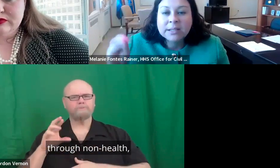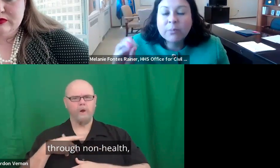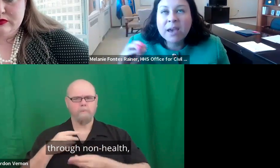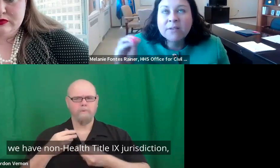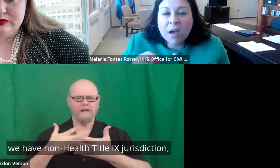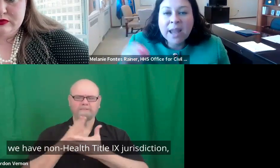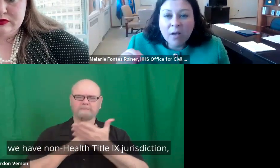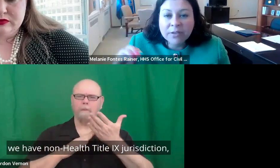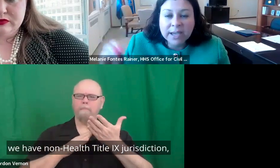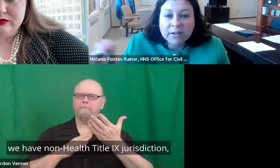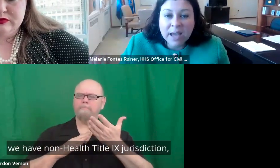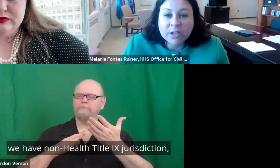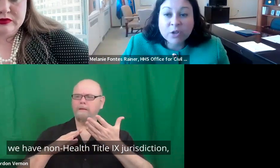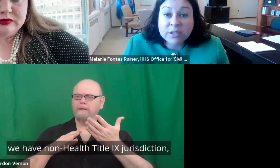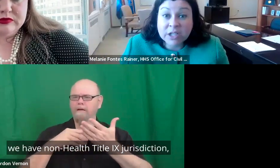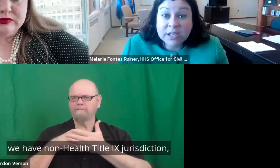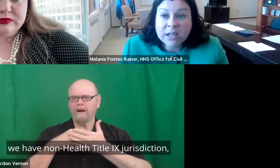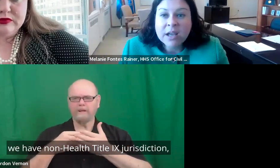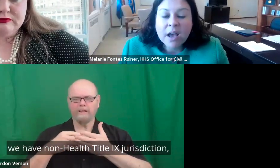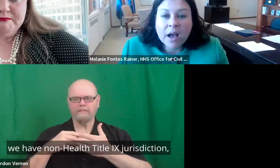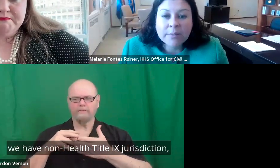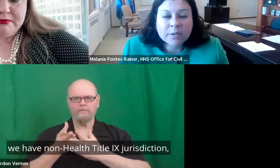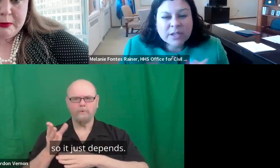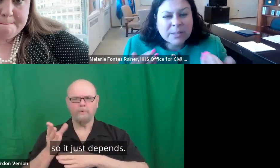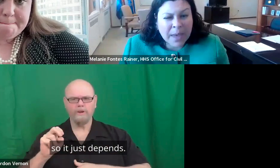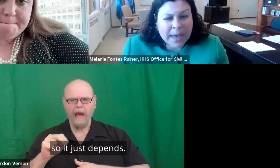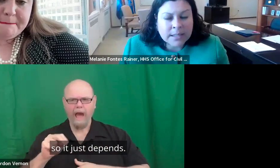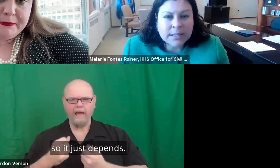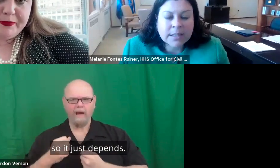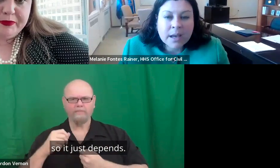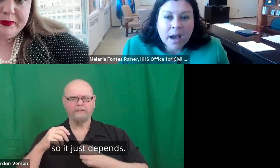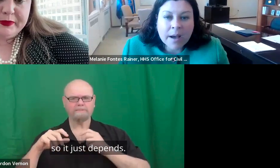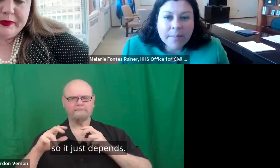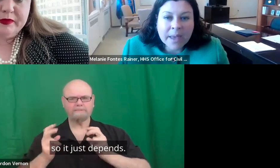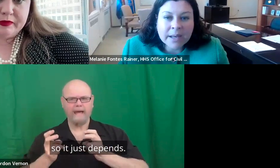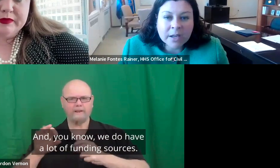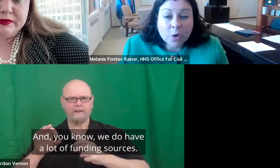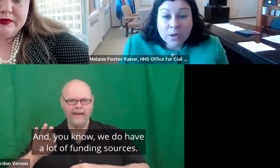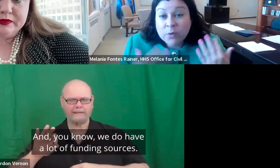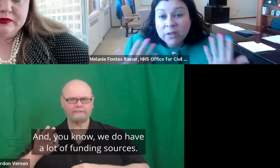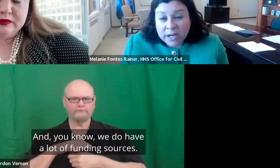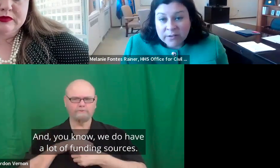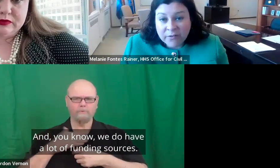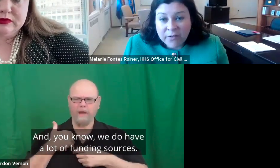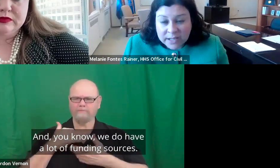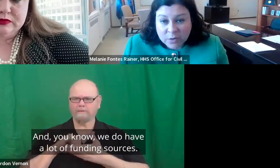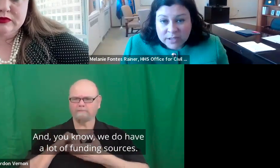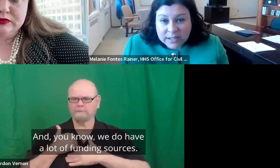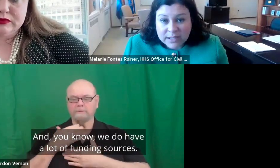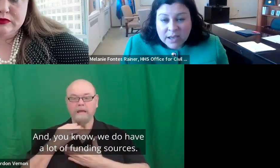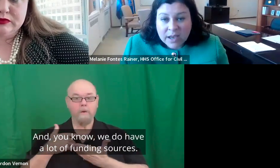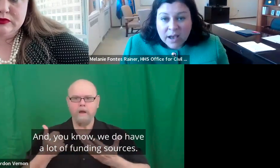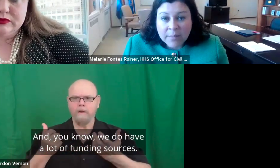non-health. We have non-health Title IX jurisdiction. So it just depends. And, you know, we do have a lot of different